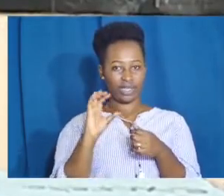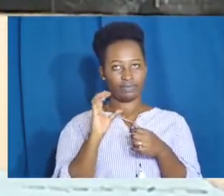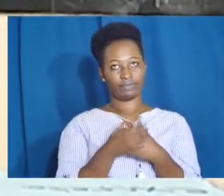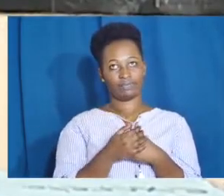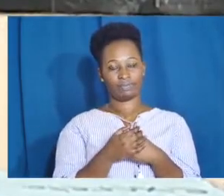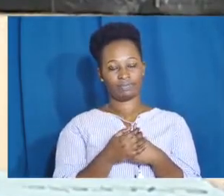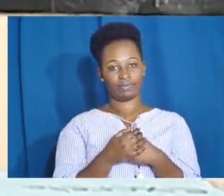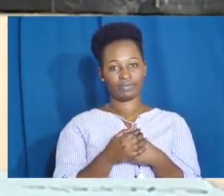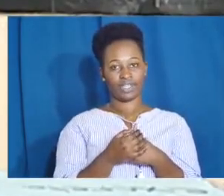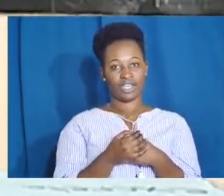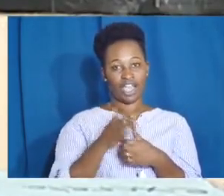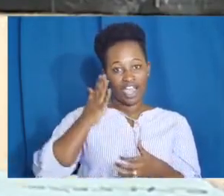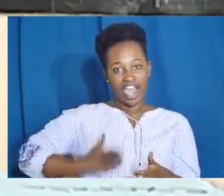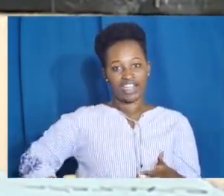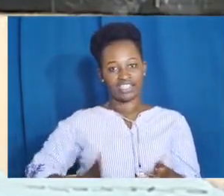characteristics, as I have said.